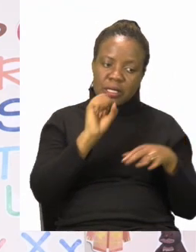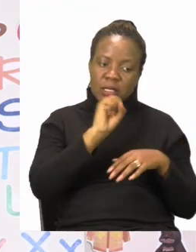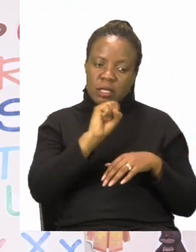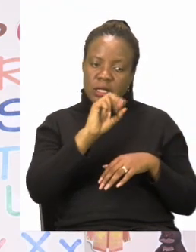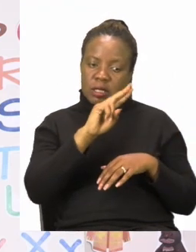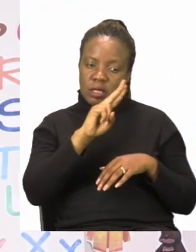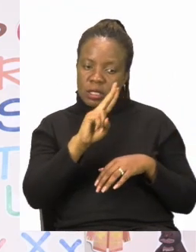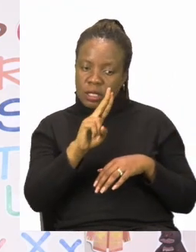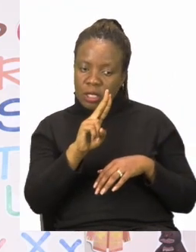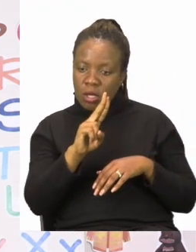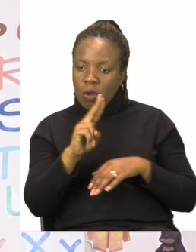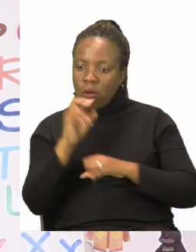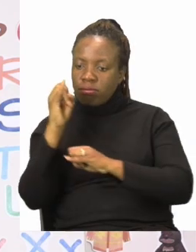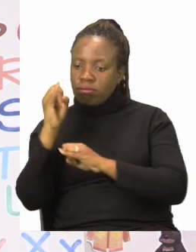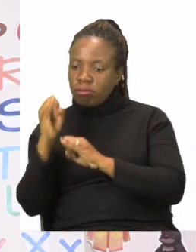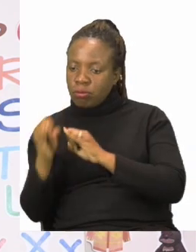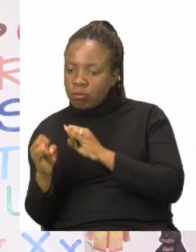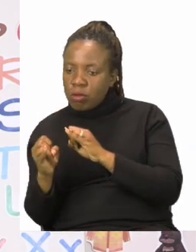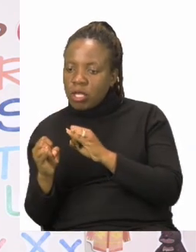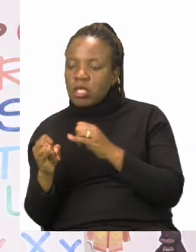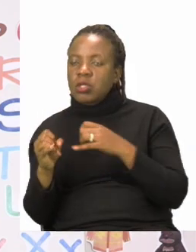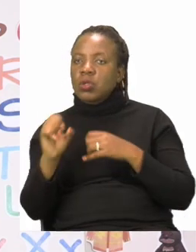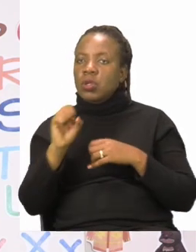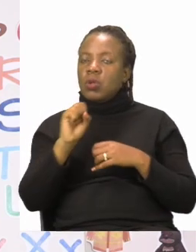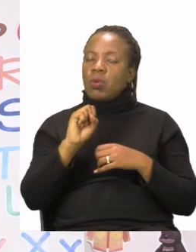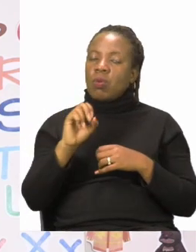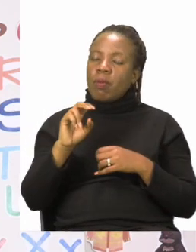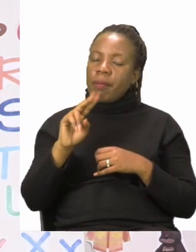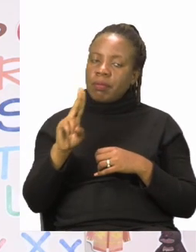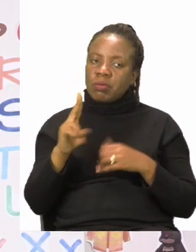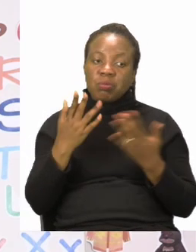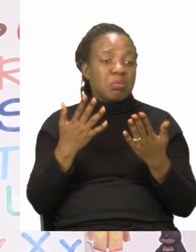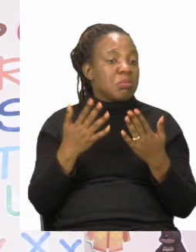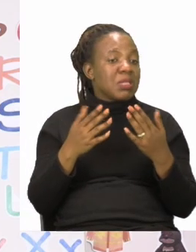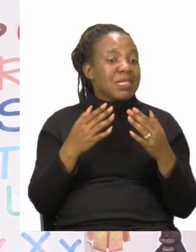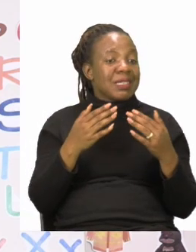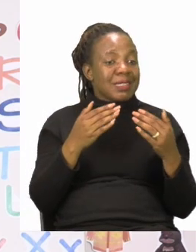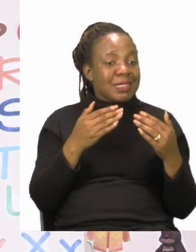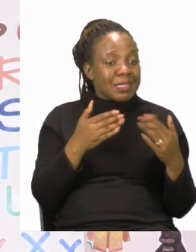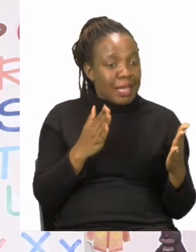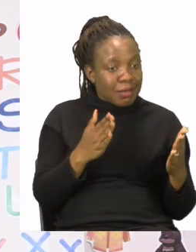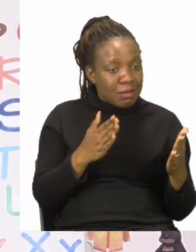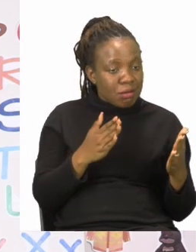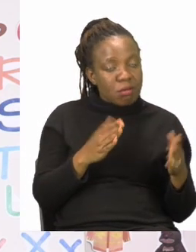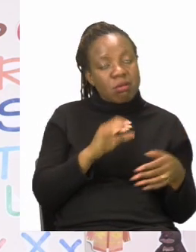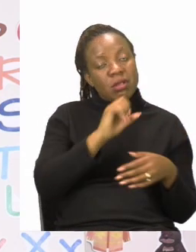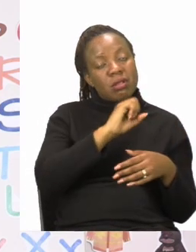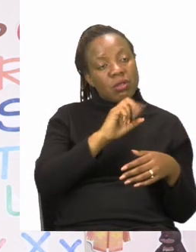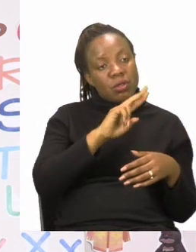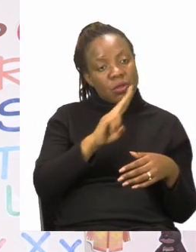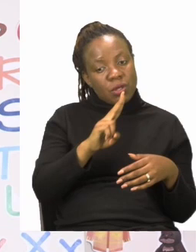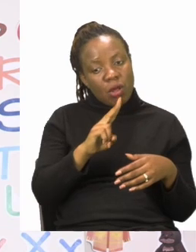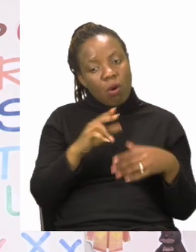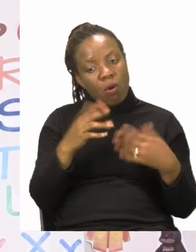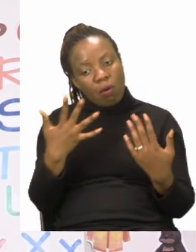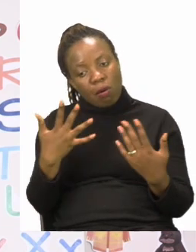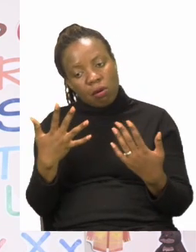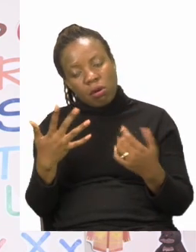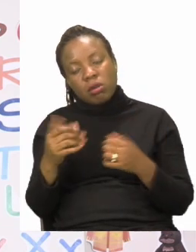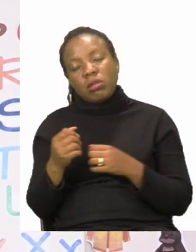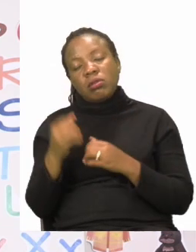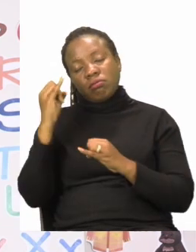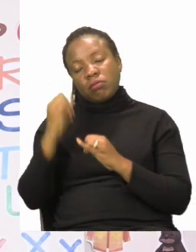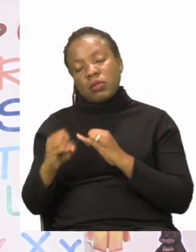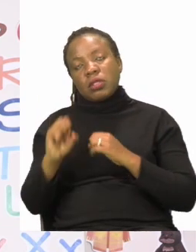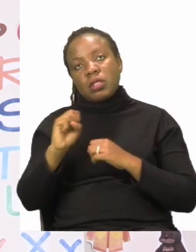and read the words that we have done previously, and that might also give you a clue on which words